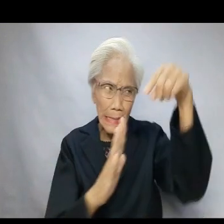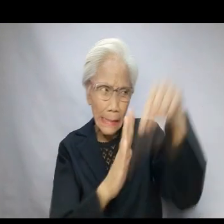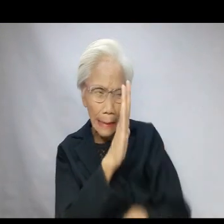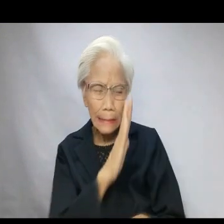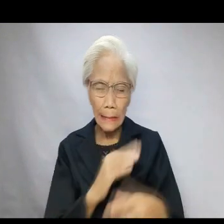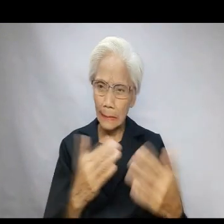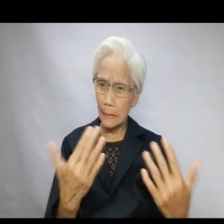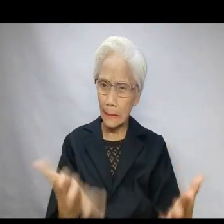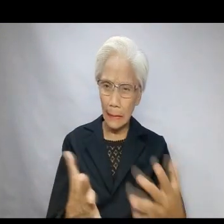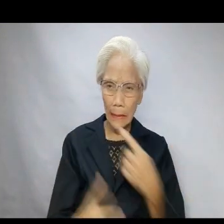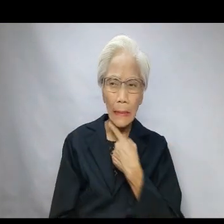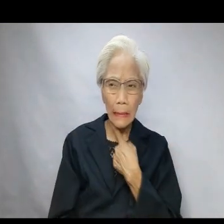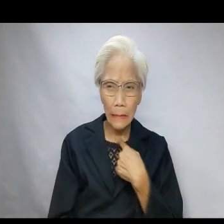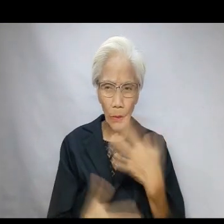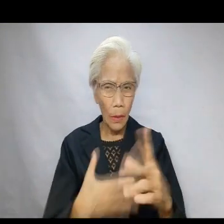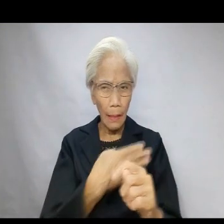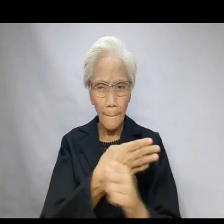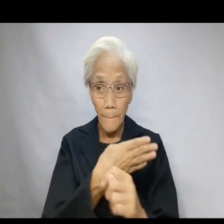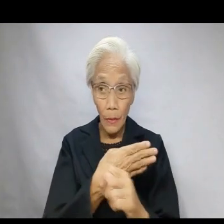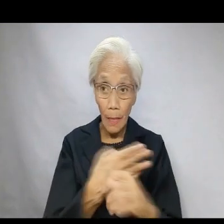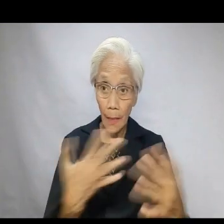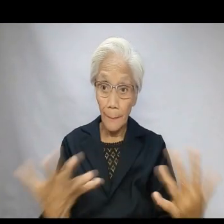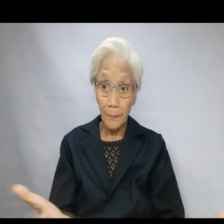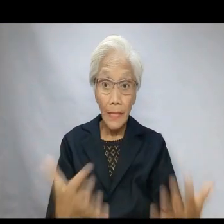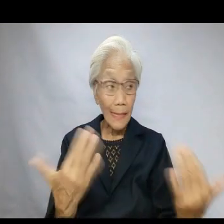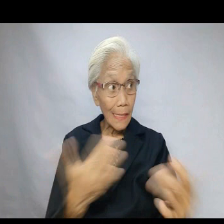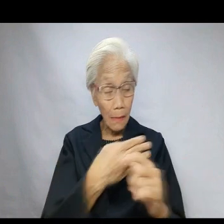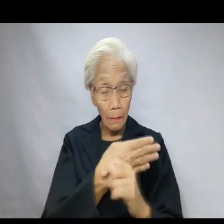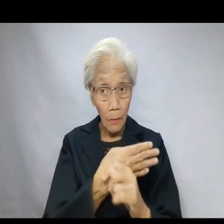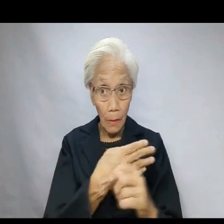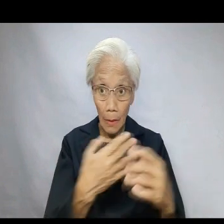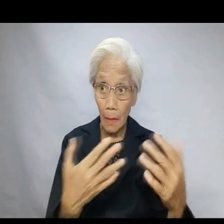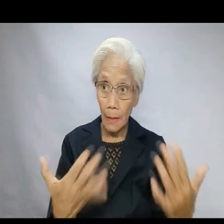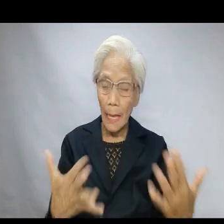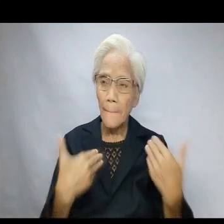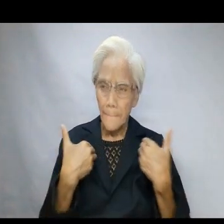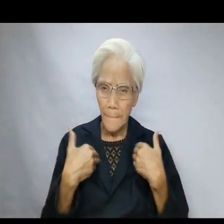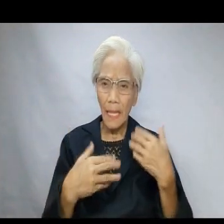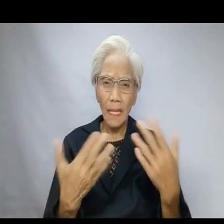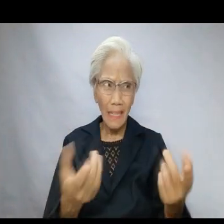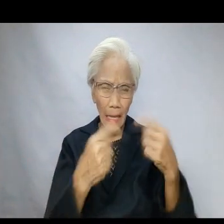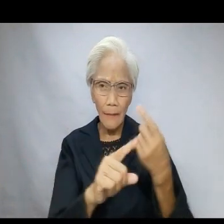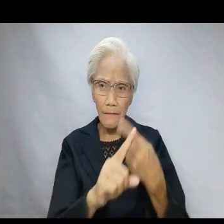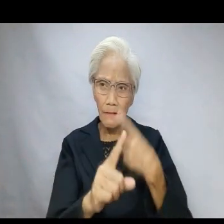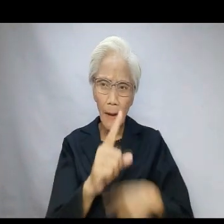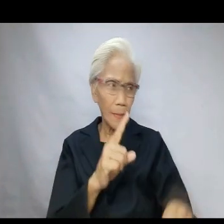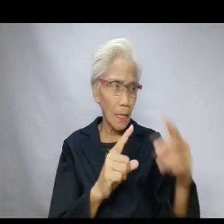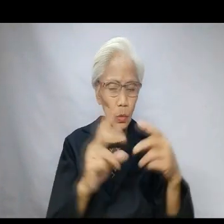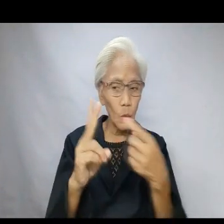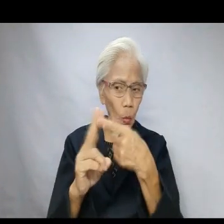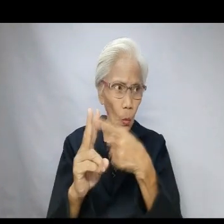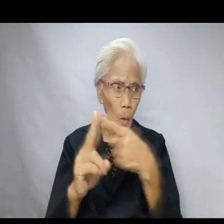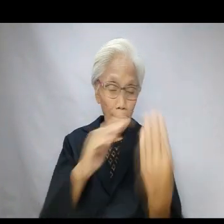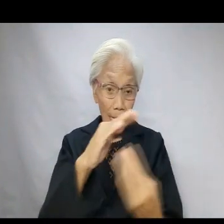intense thirst that is relatively temporary. On a larger plane, this temporary or temporal thirst may come from